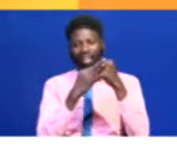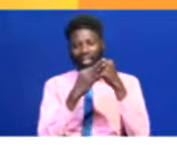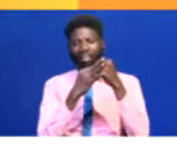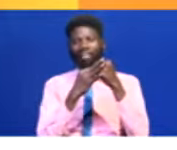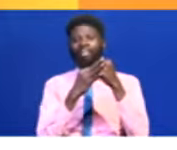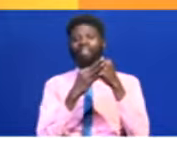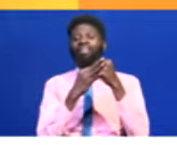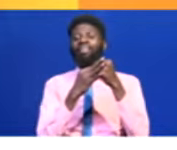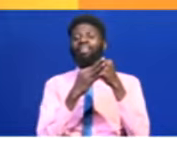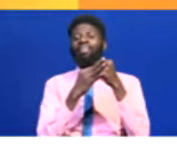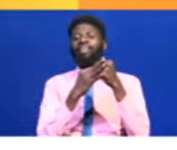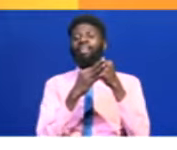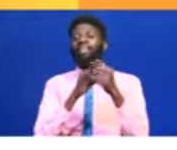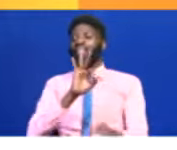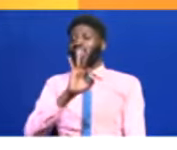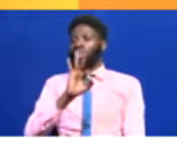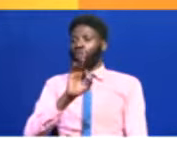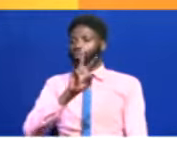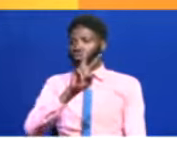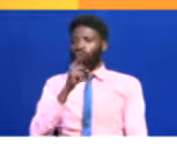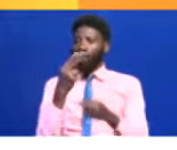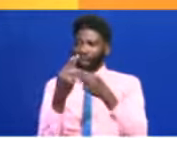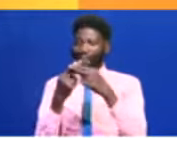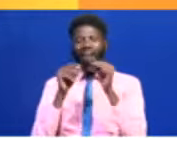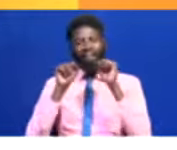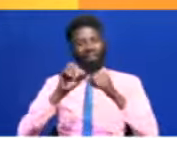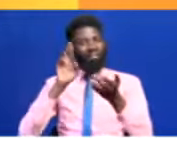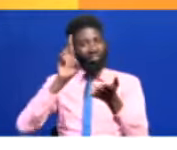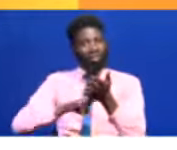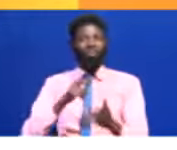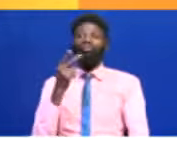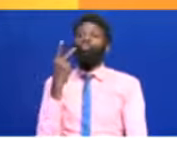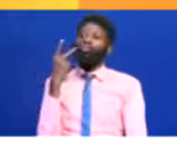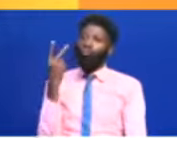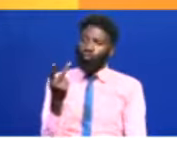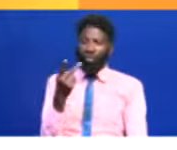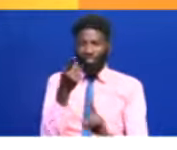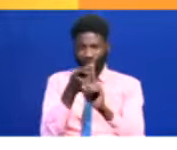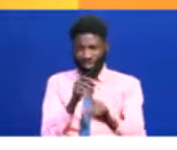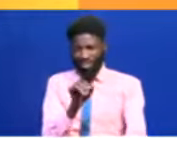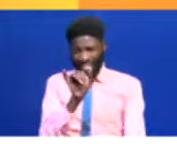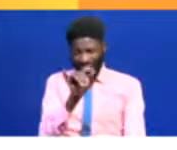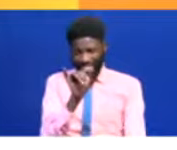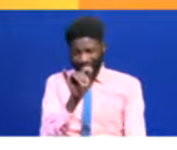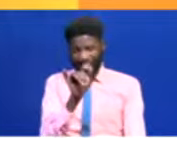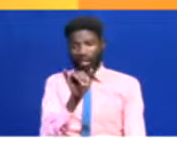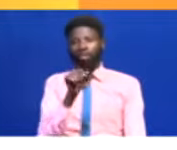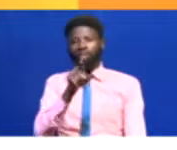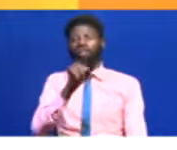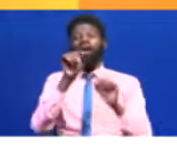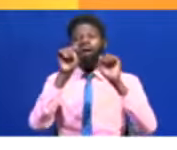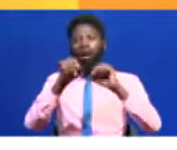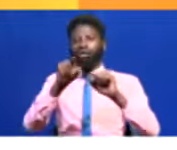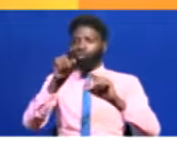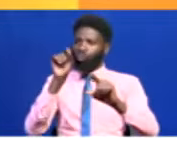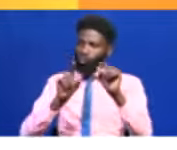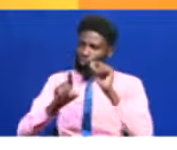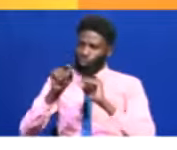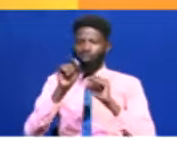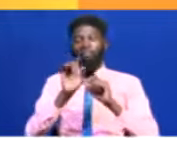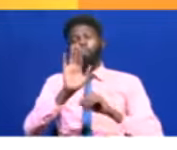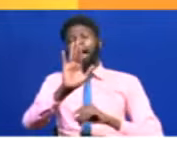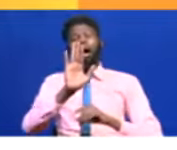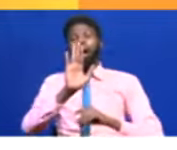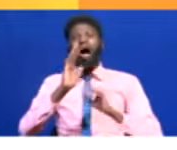*833#, where you register with 200 shillings. Then through that platform, you select the type of